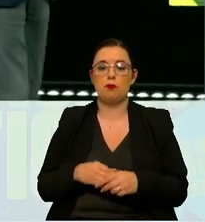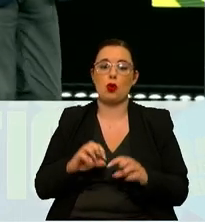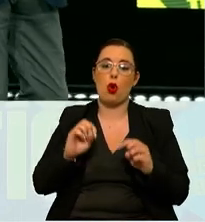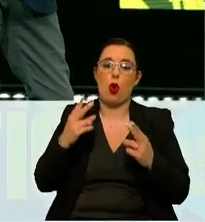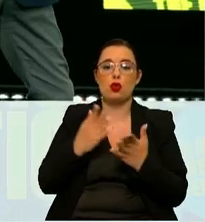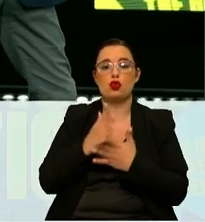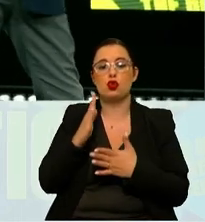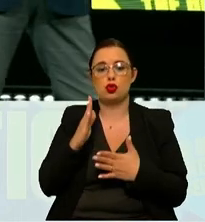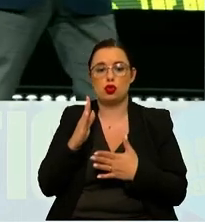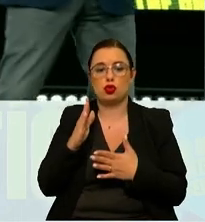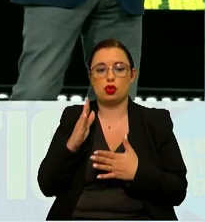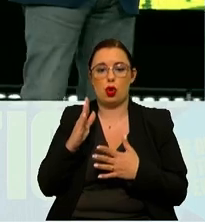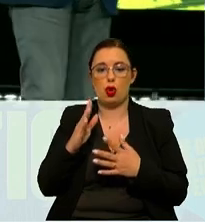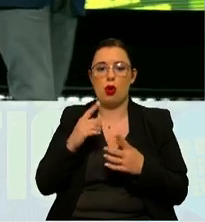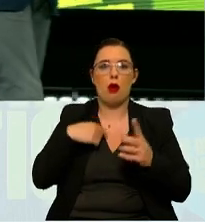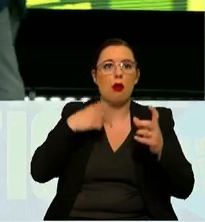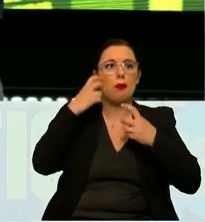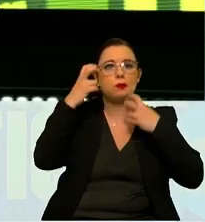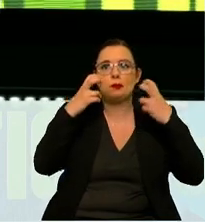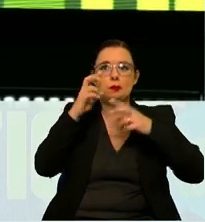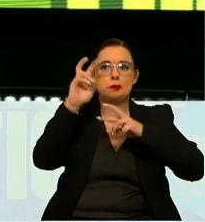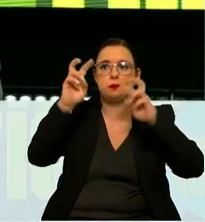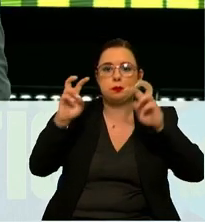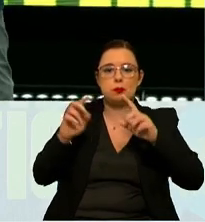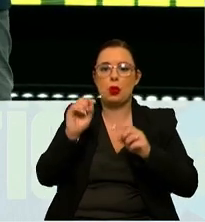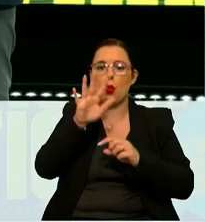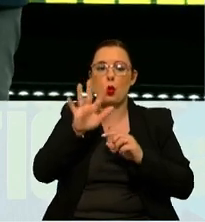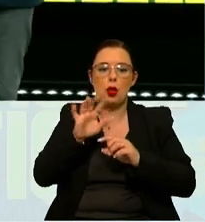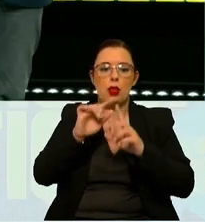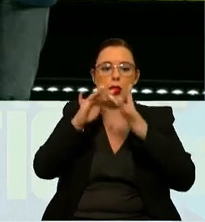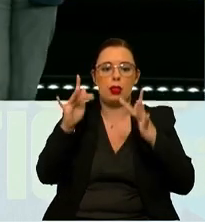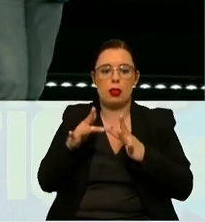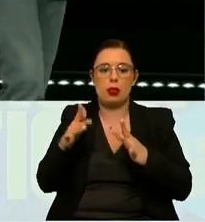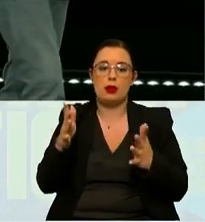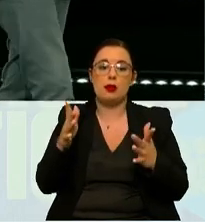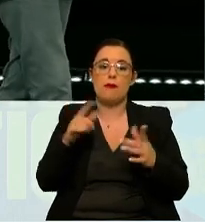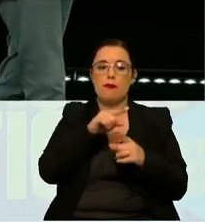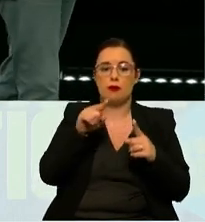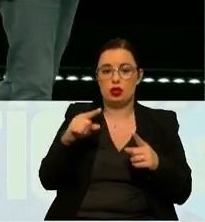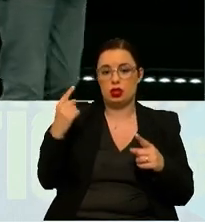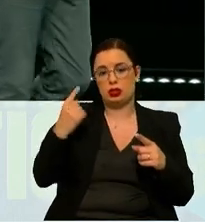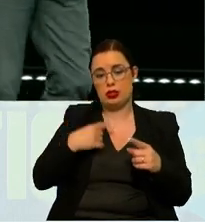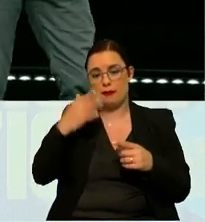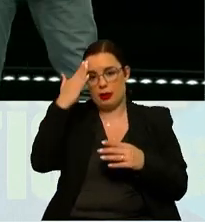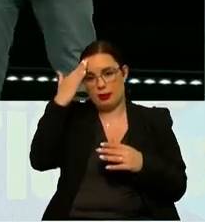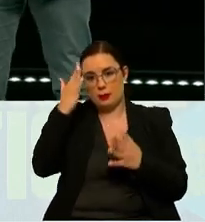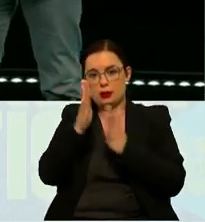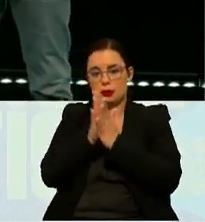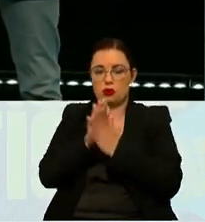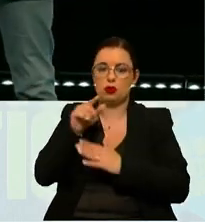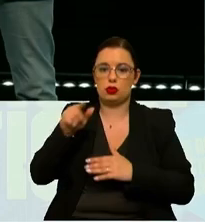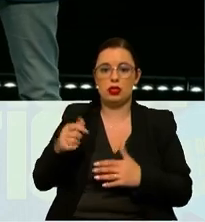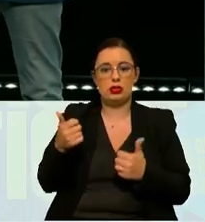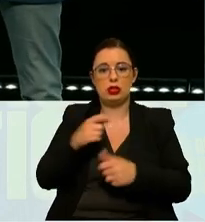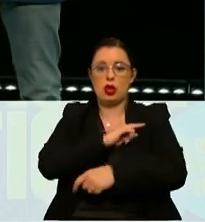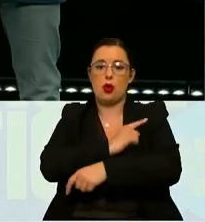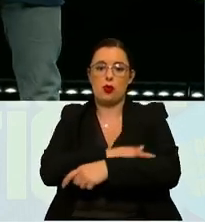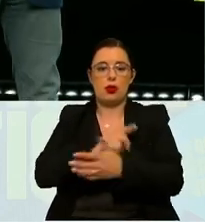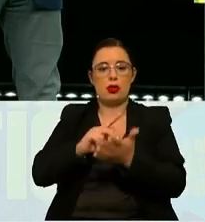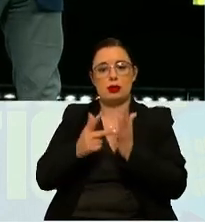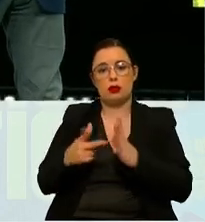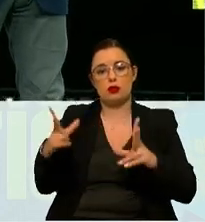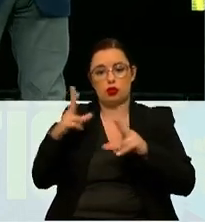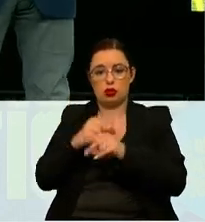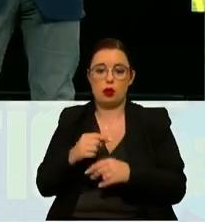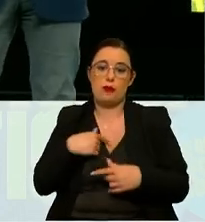just drag and drop building a new application without requiring super specialized capabilities. This is the power that these new technologies bring